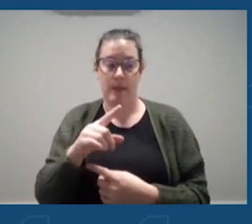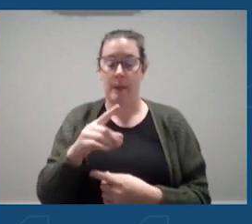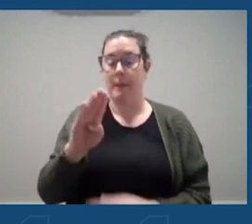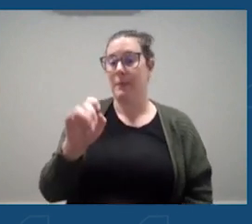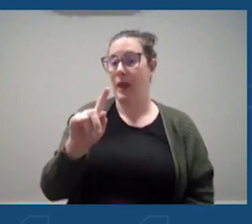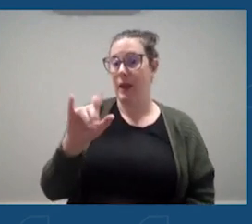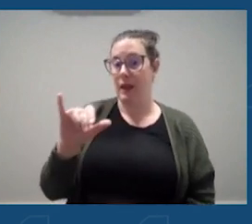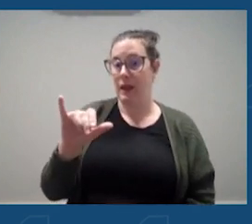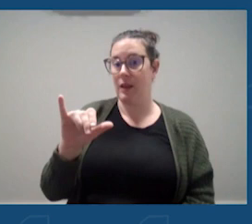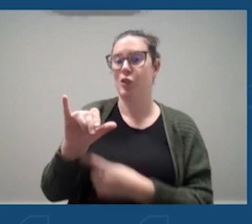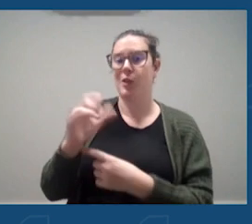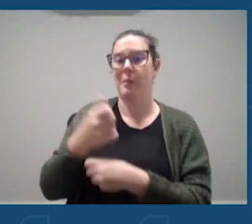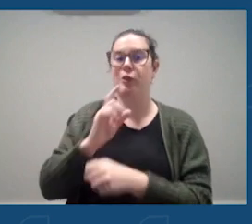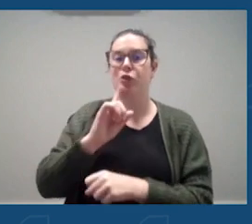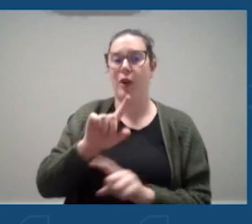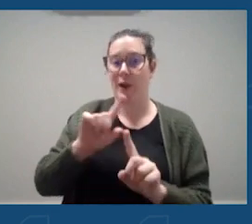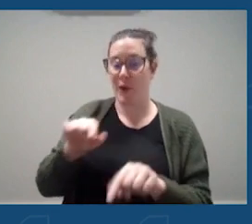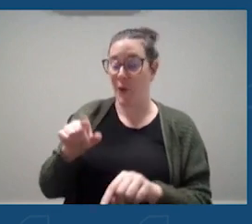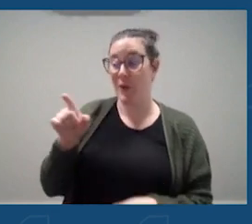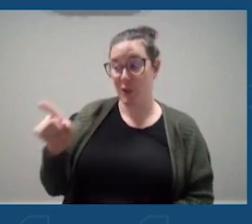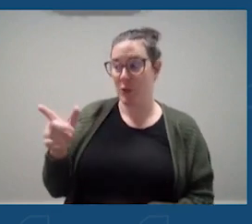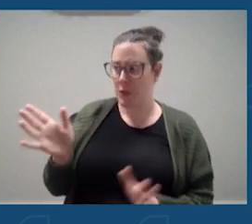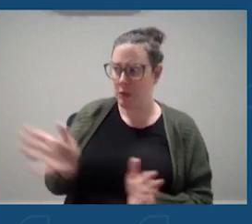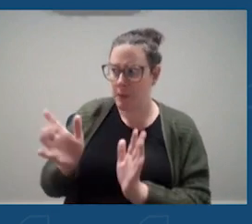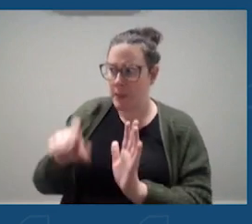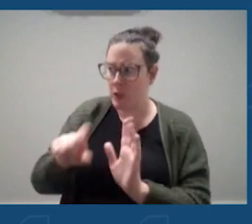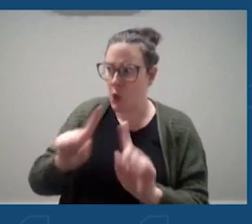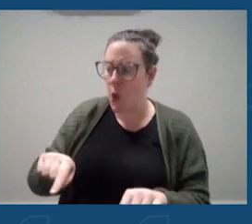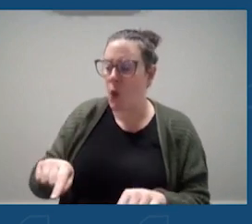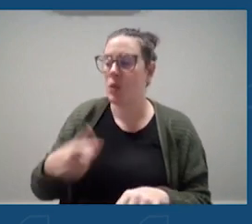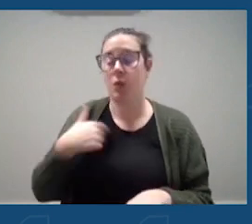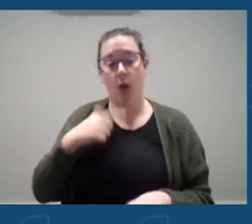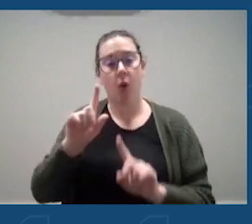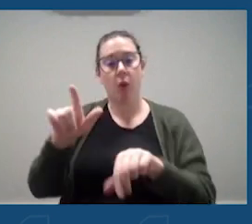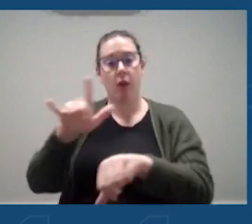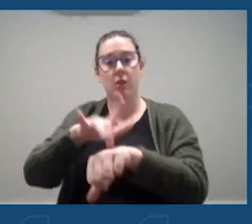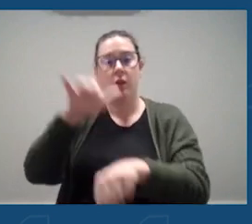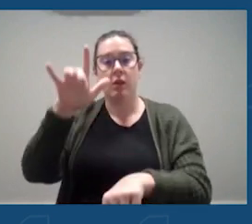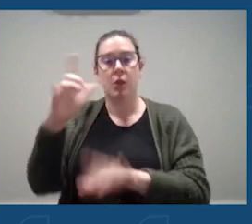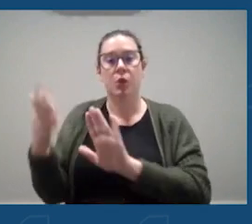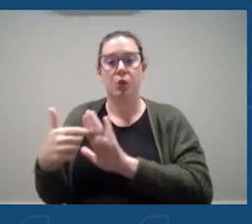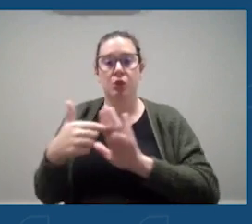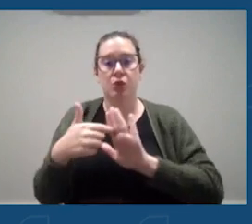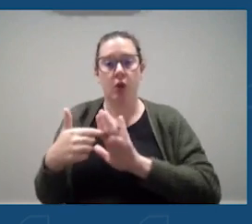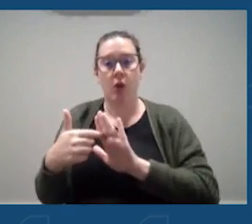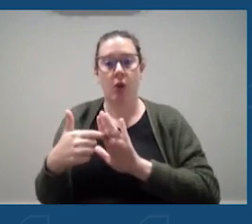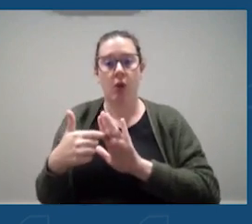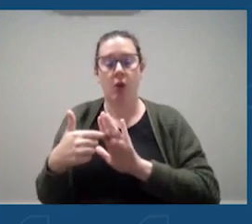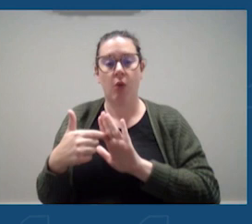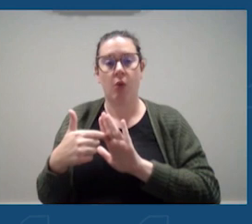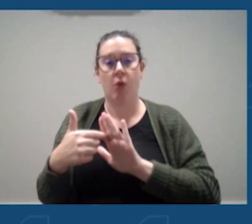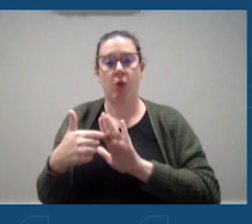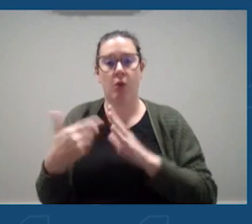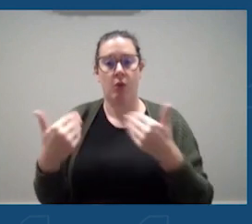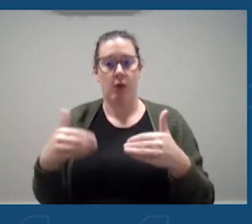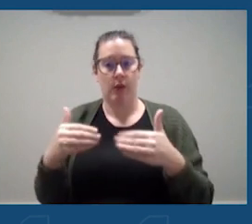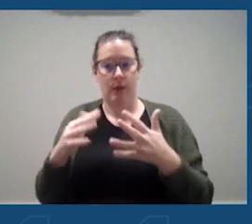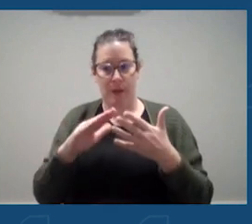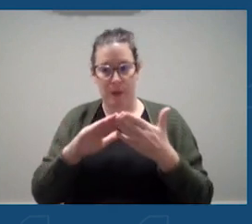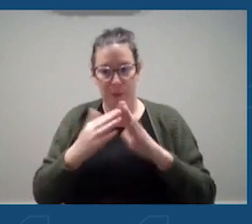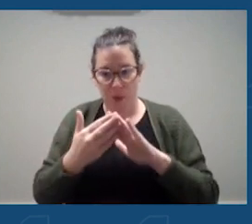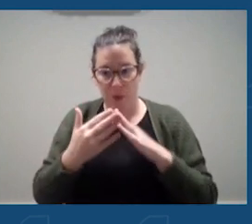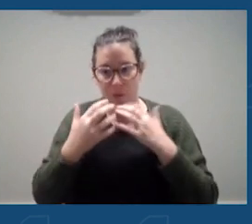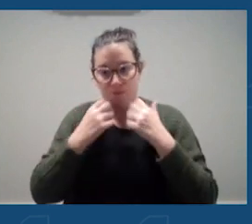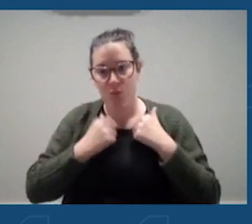room? Patty Kenner made sure I went there. And to showcase what a community with heart can do. And